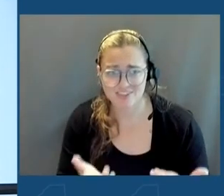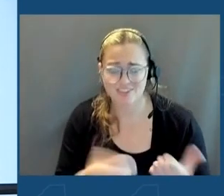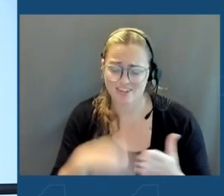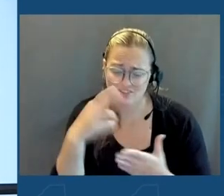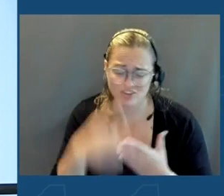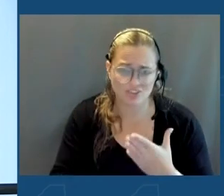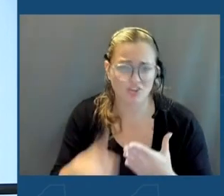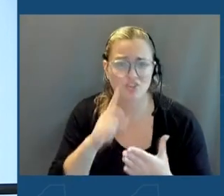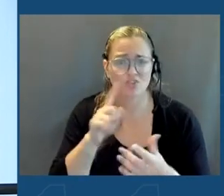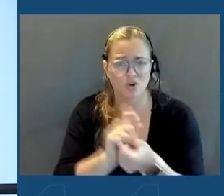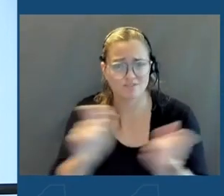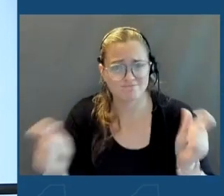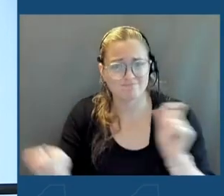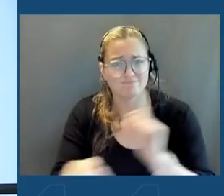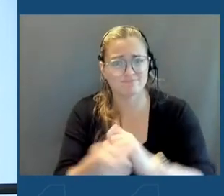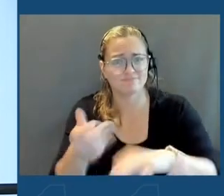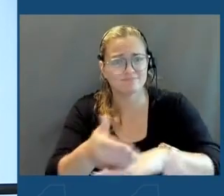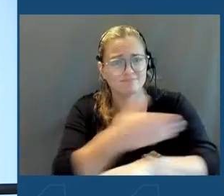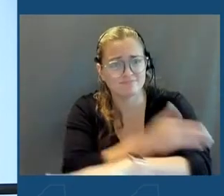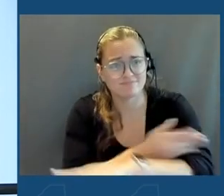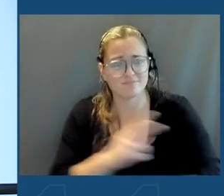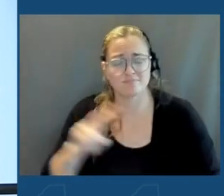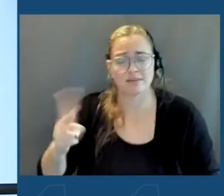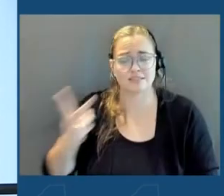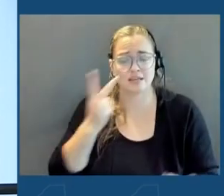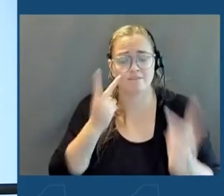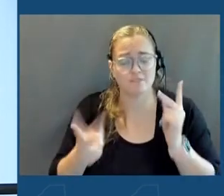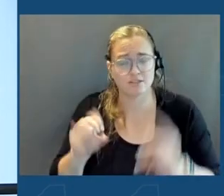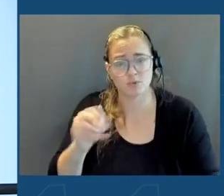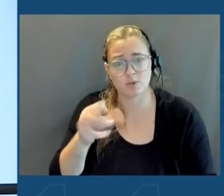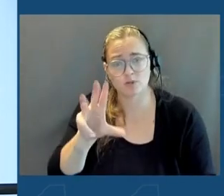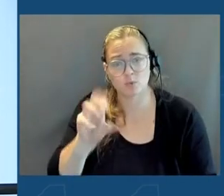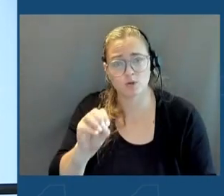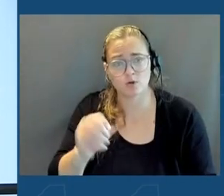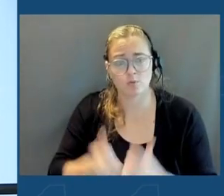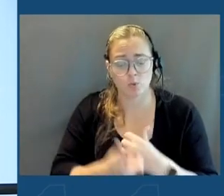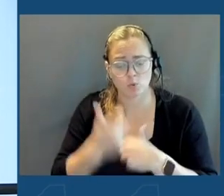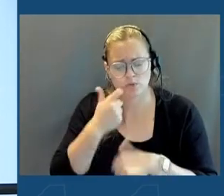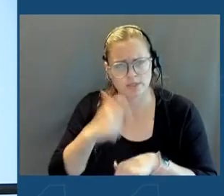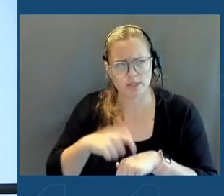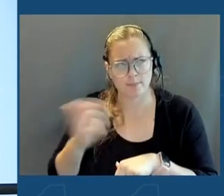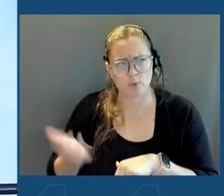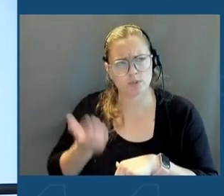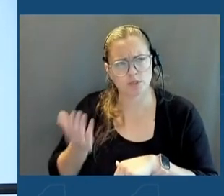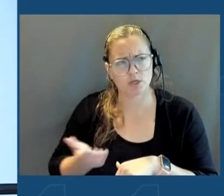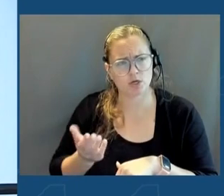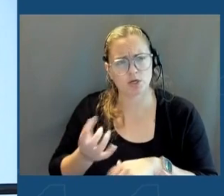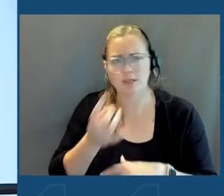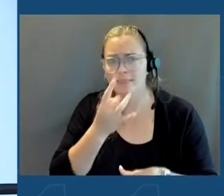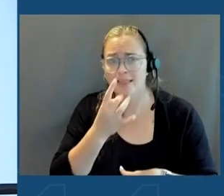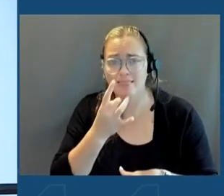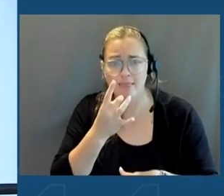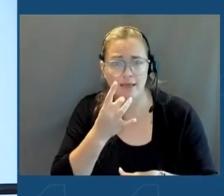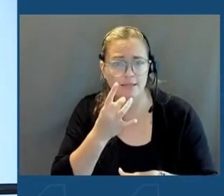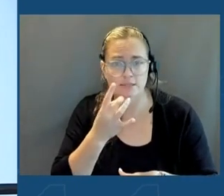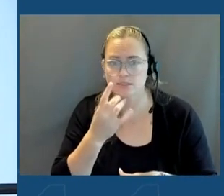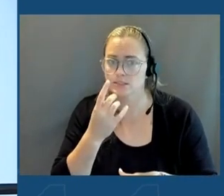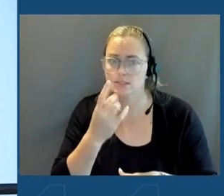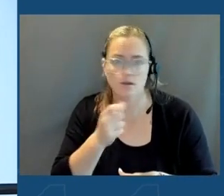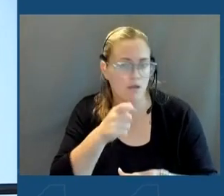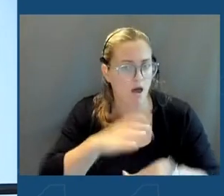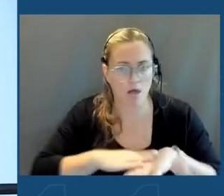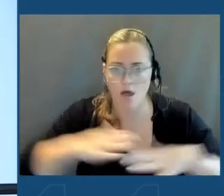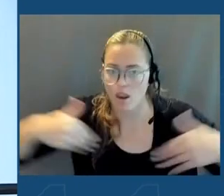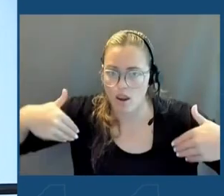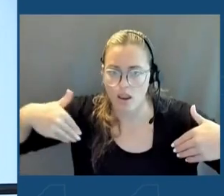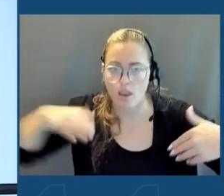that transformation. This is my second visit to Oswego. Last time I was here, the lights were not yet on, but Buddy was